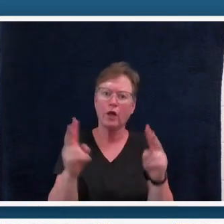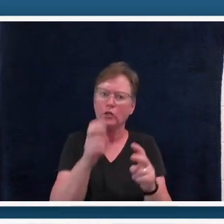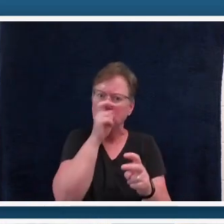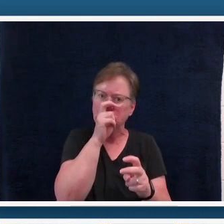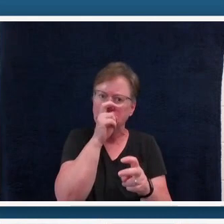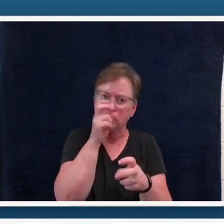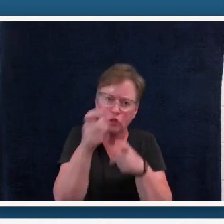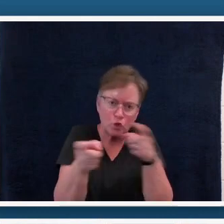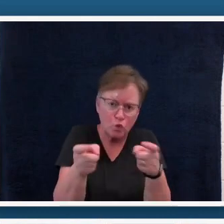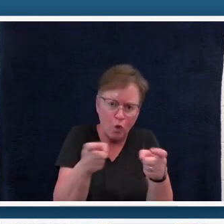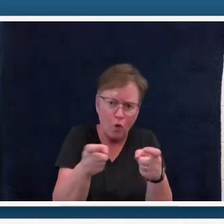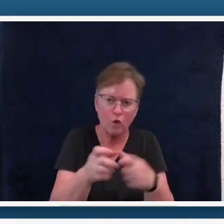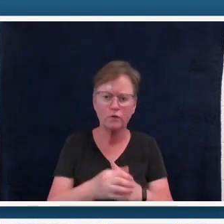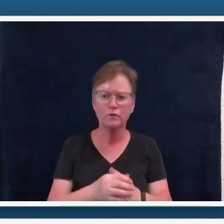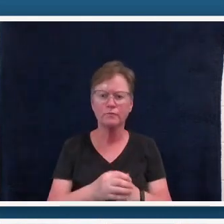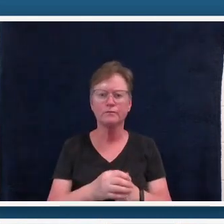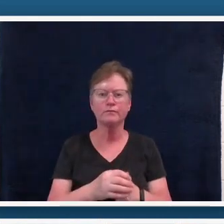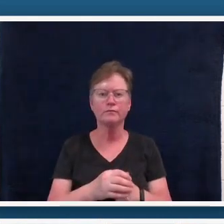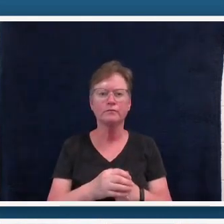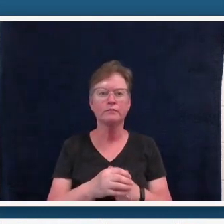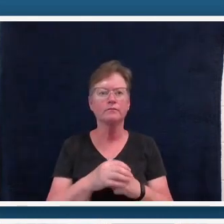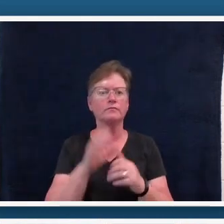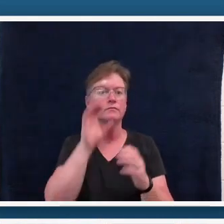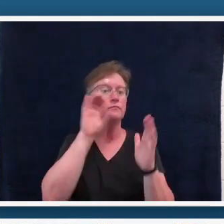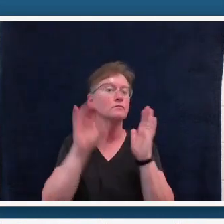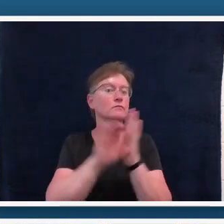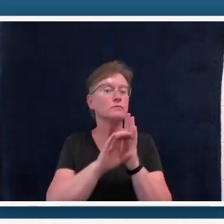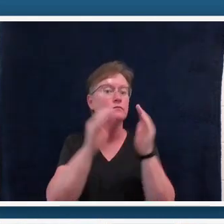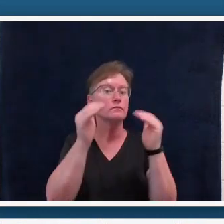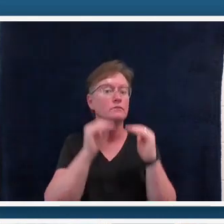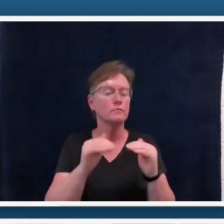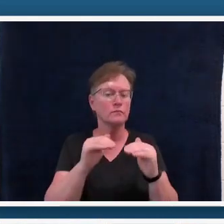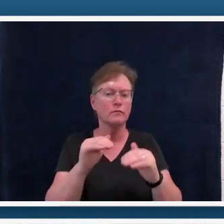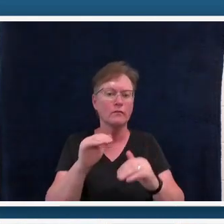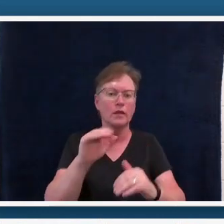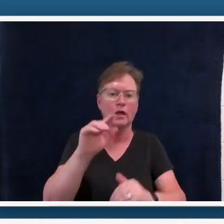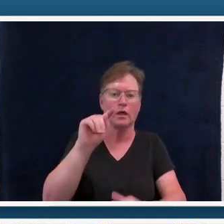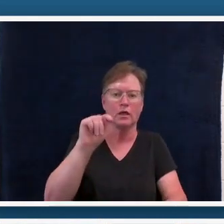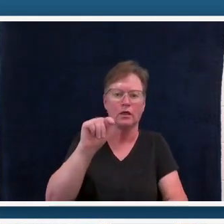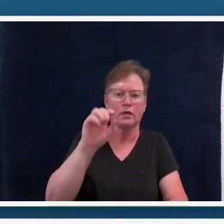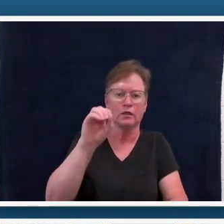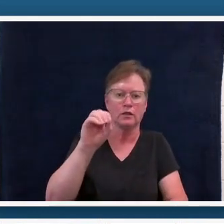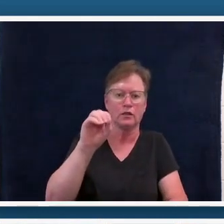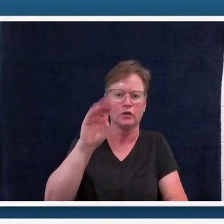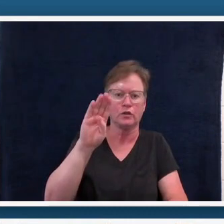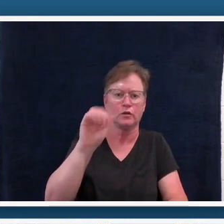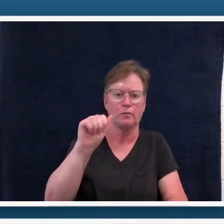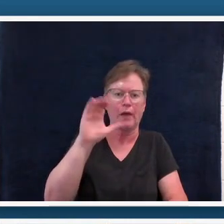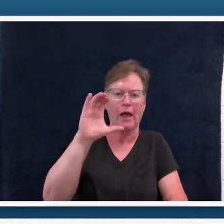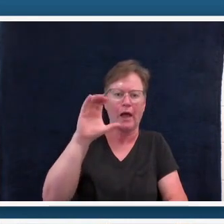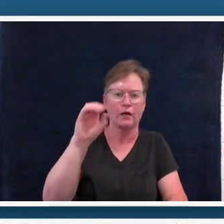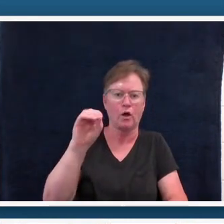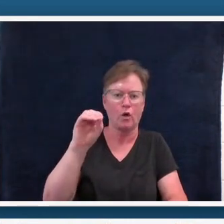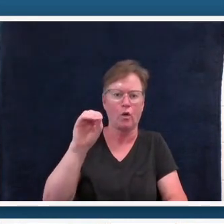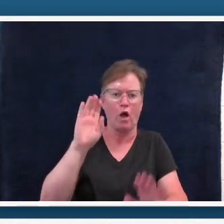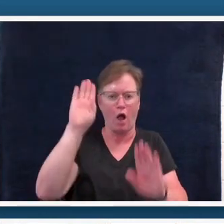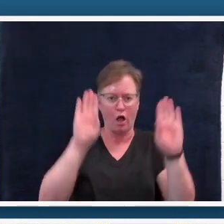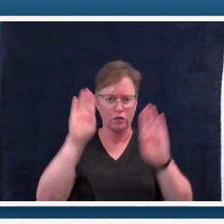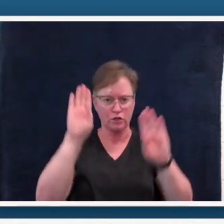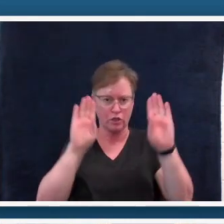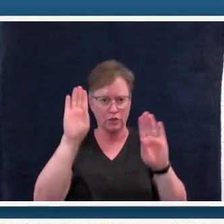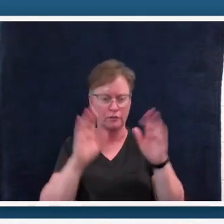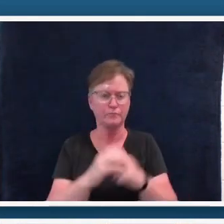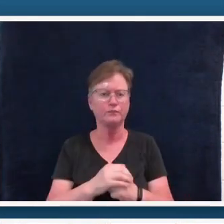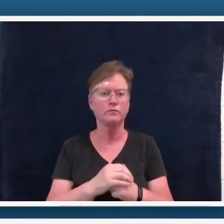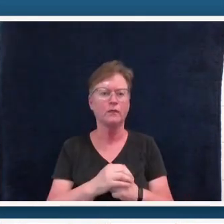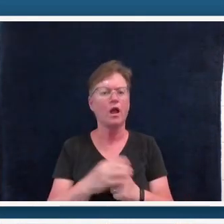So the next mural we're going to look at is called Tobacco Auction, and it is by Richard Kina. And I chose this one as